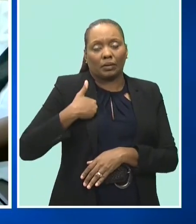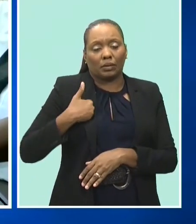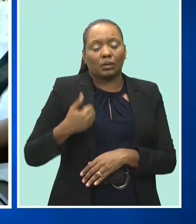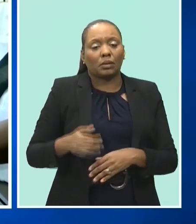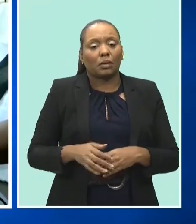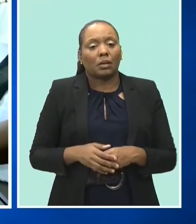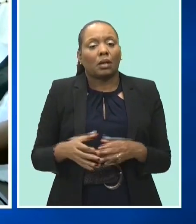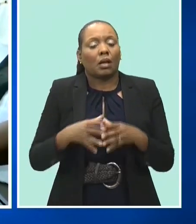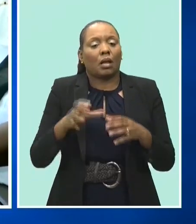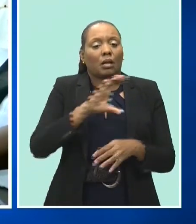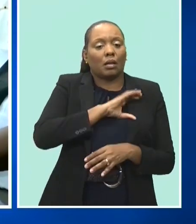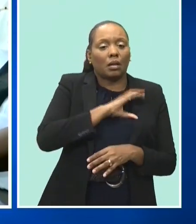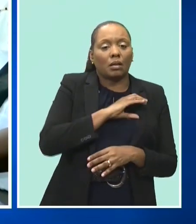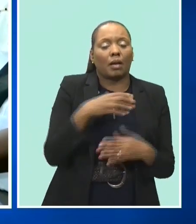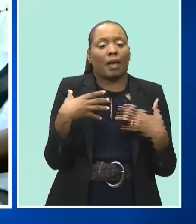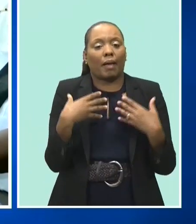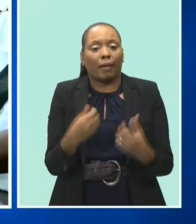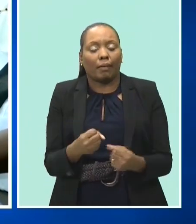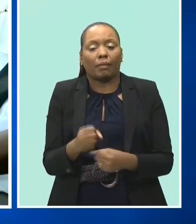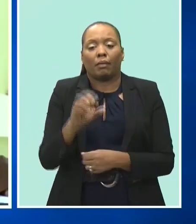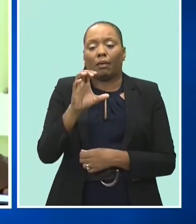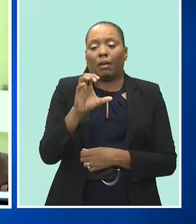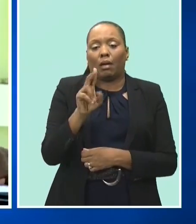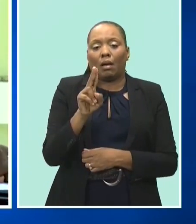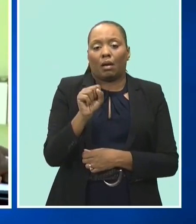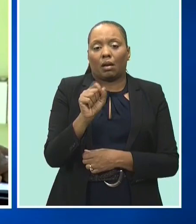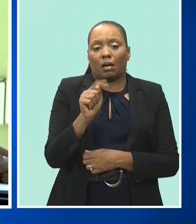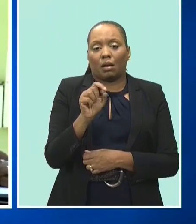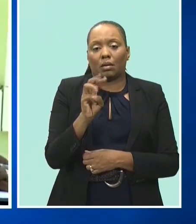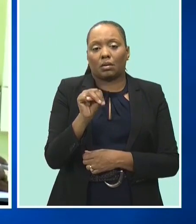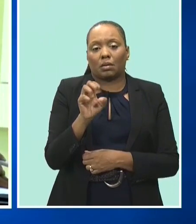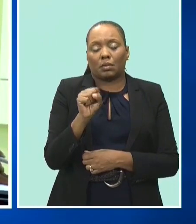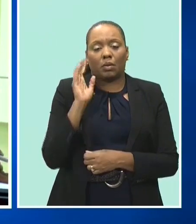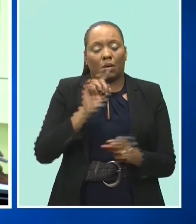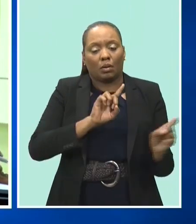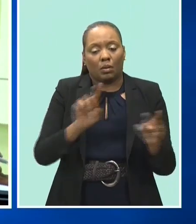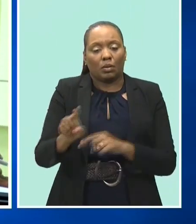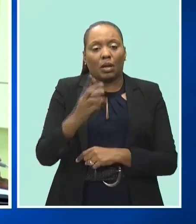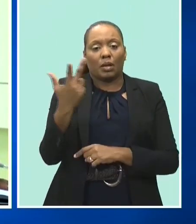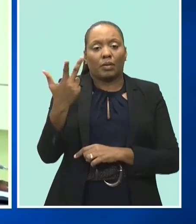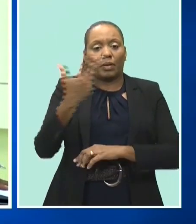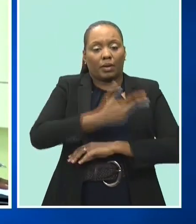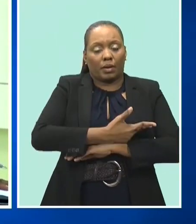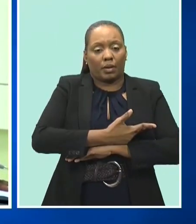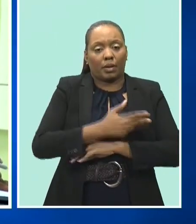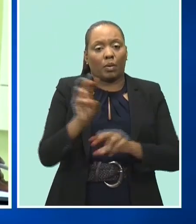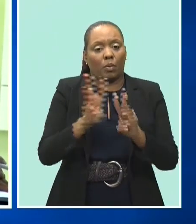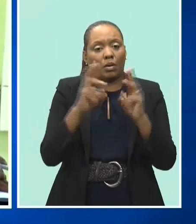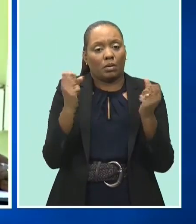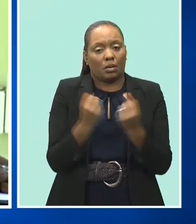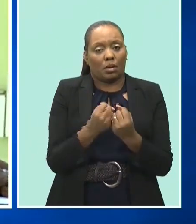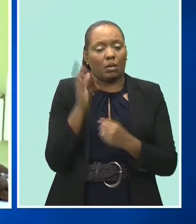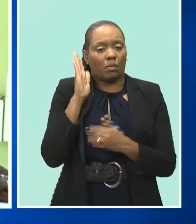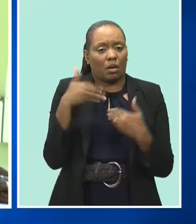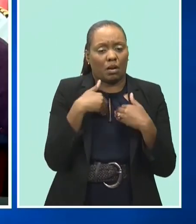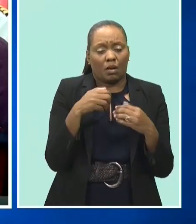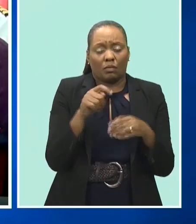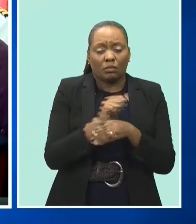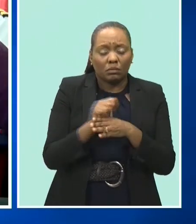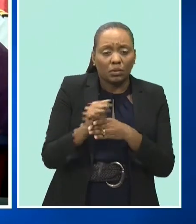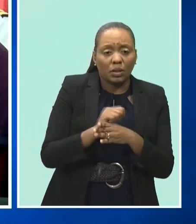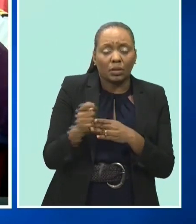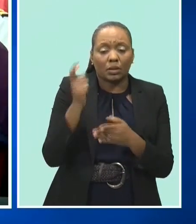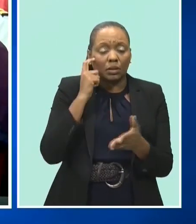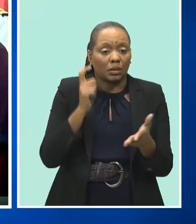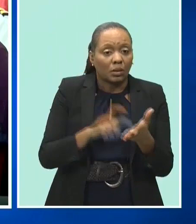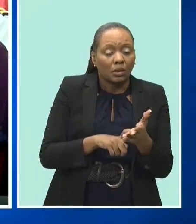enforcement, customs, and health officials will benefit from the 3-day workshop. It will provide them with the training to identify